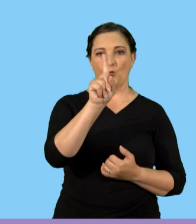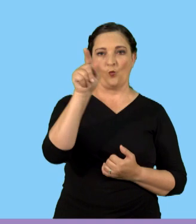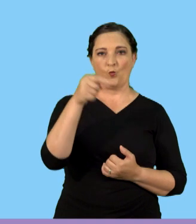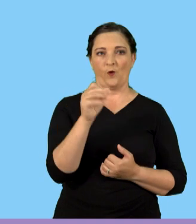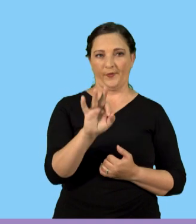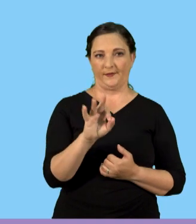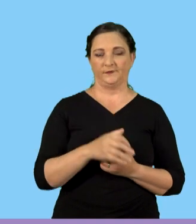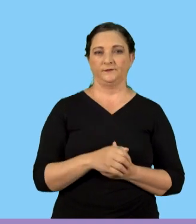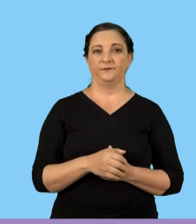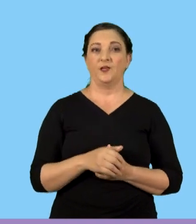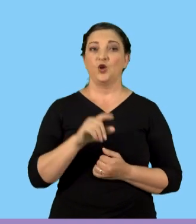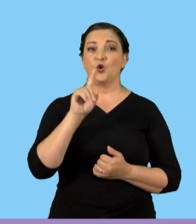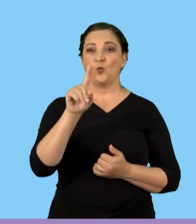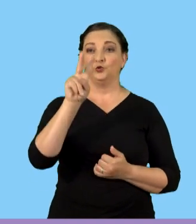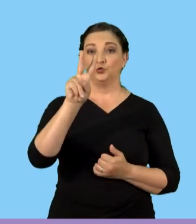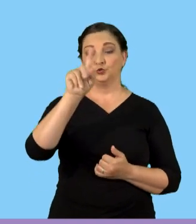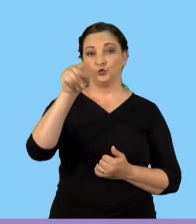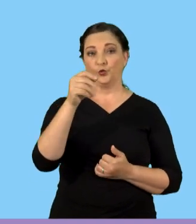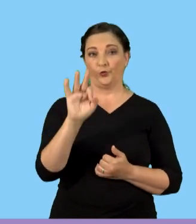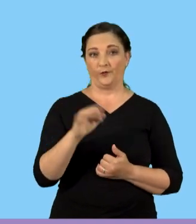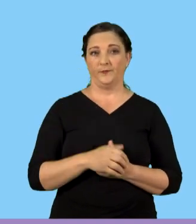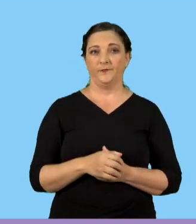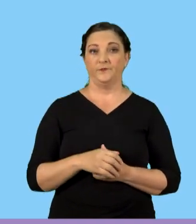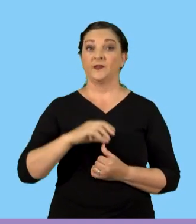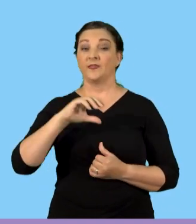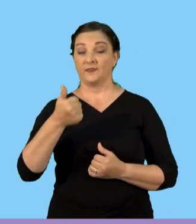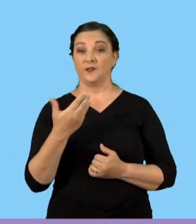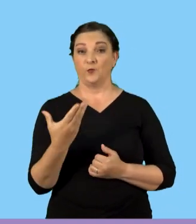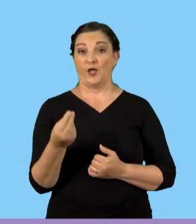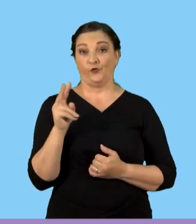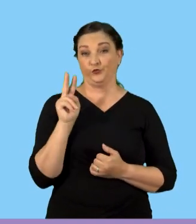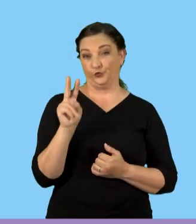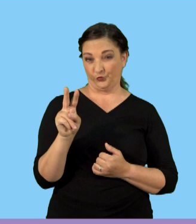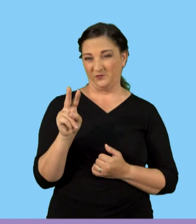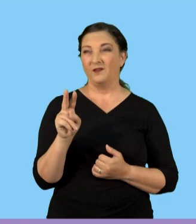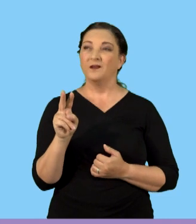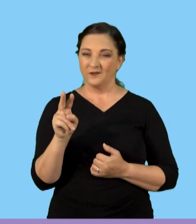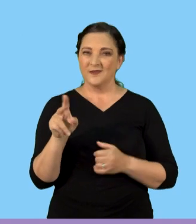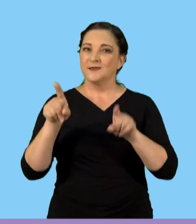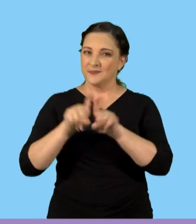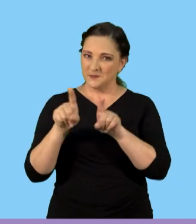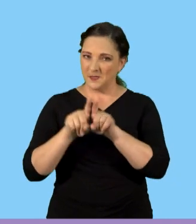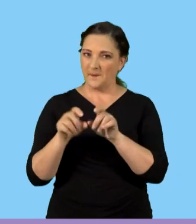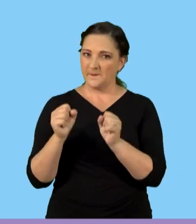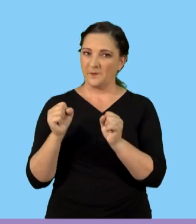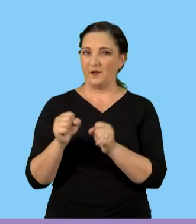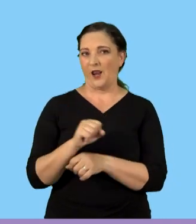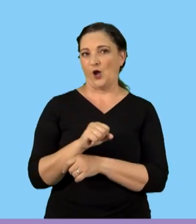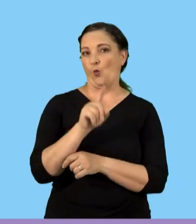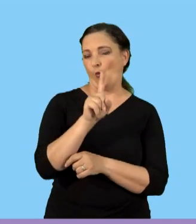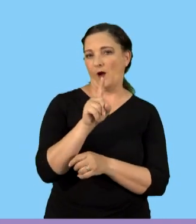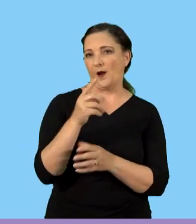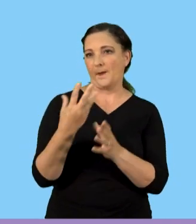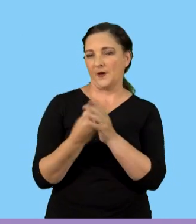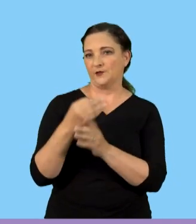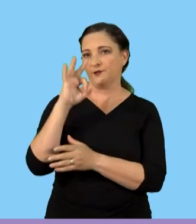thirds, then we have 2, which is the same as 1 and 3 thirds, or 1 plus 3 thirds,